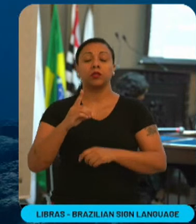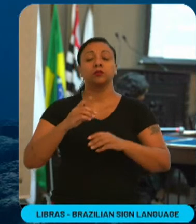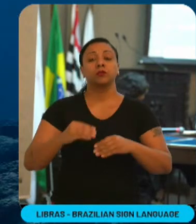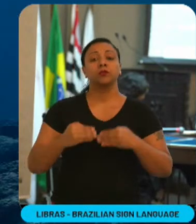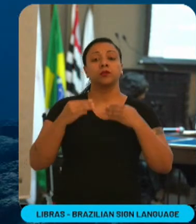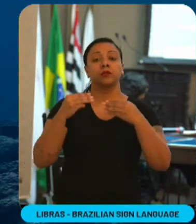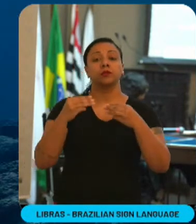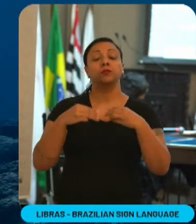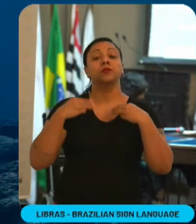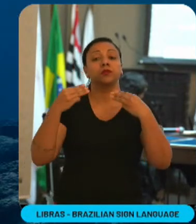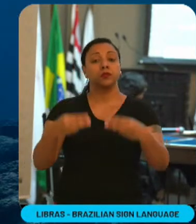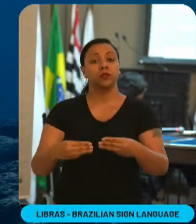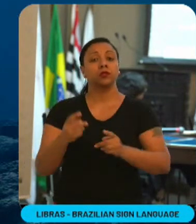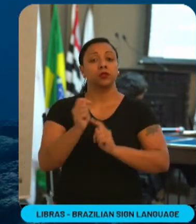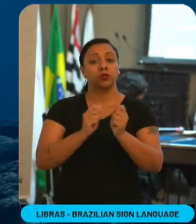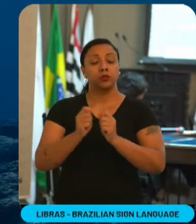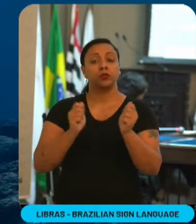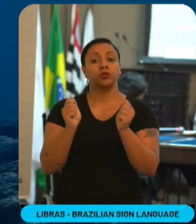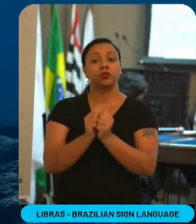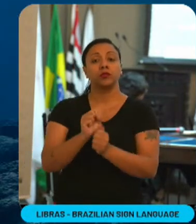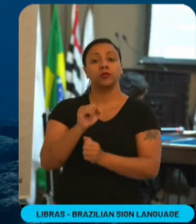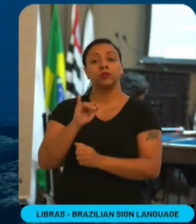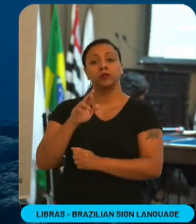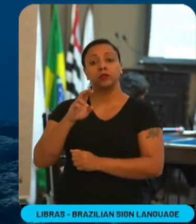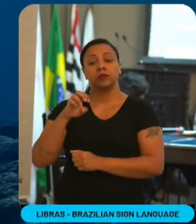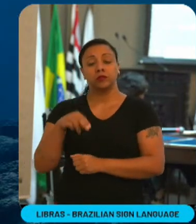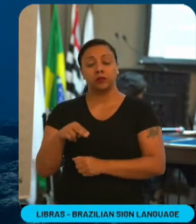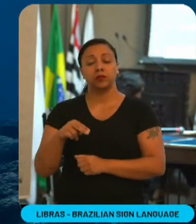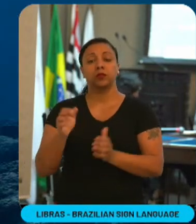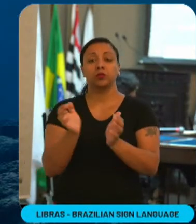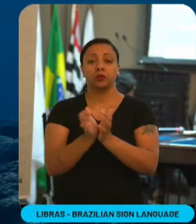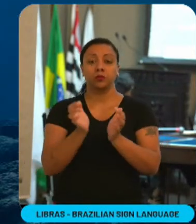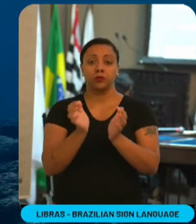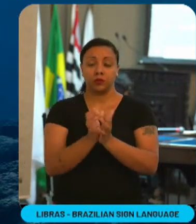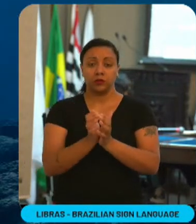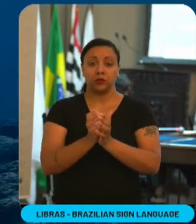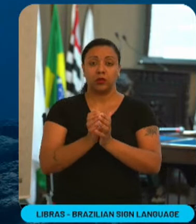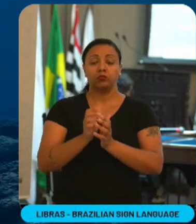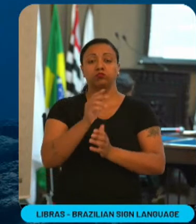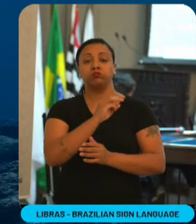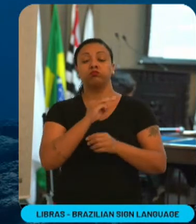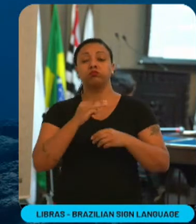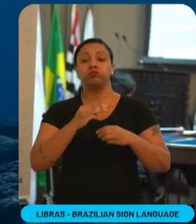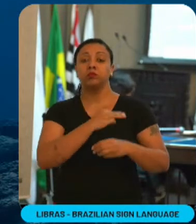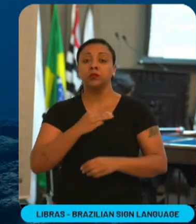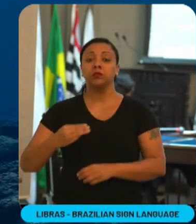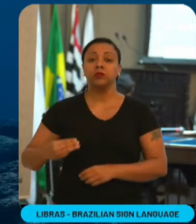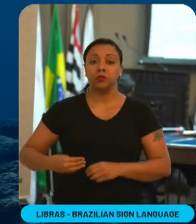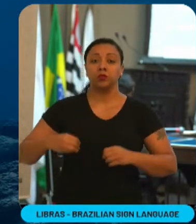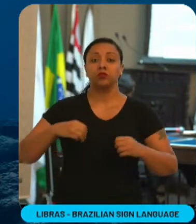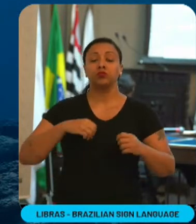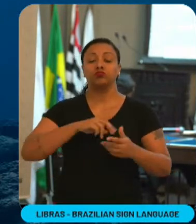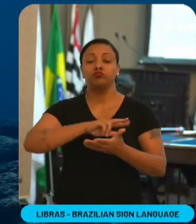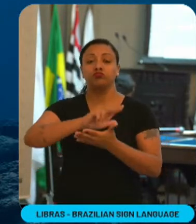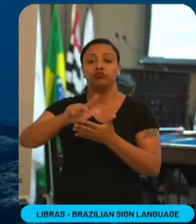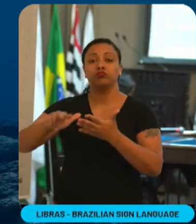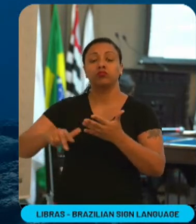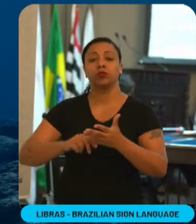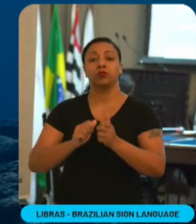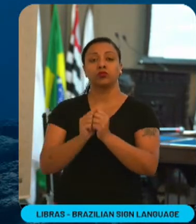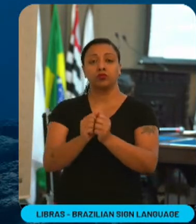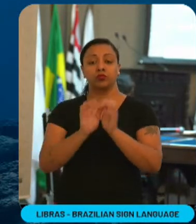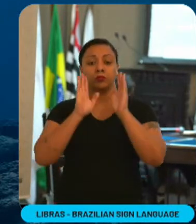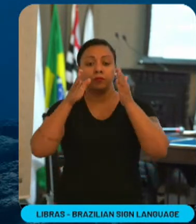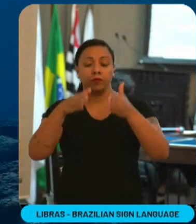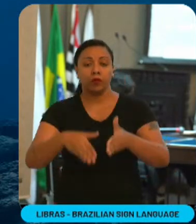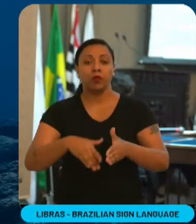2019, 2020, that is being coordinated with the Ministry of Economy, that is with the CIRME, that is the